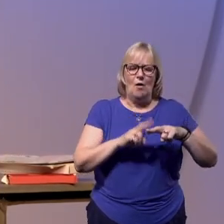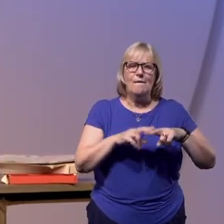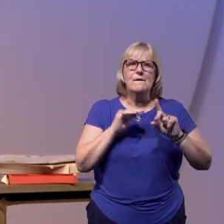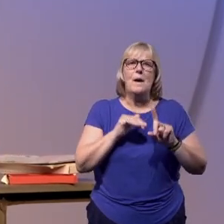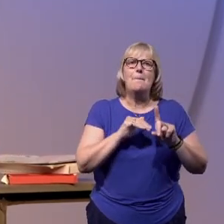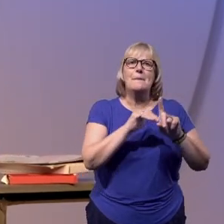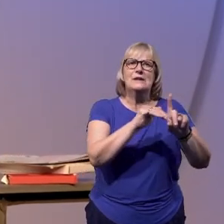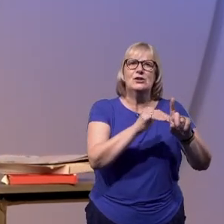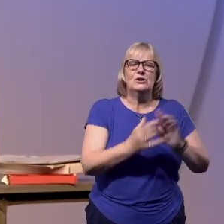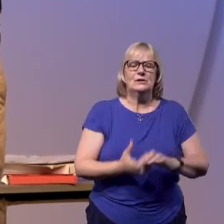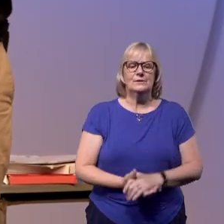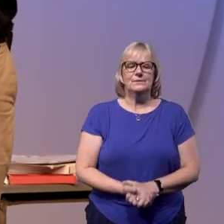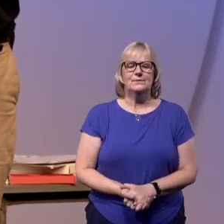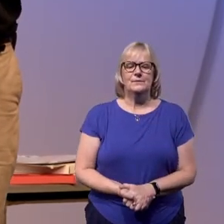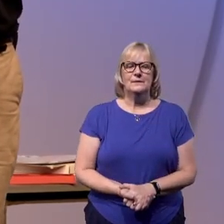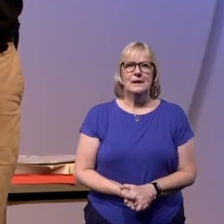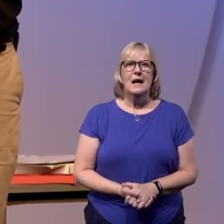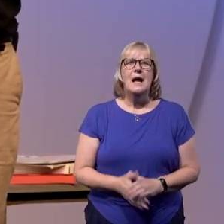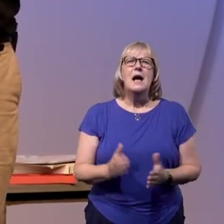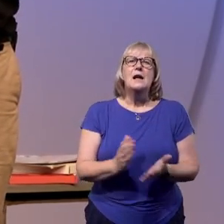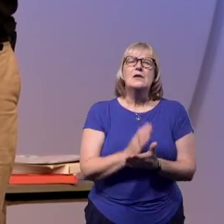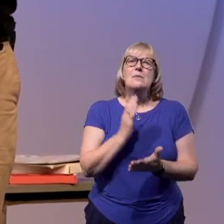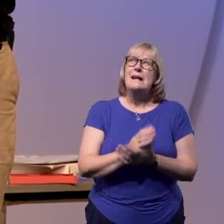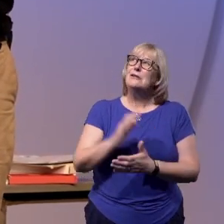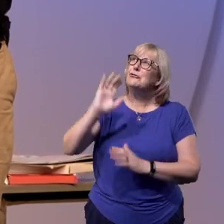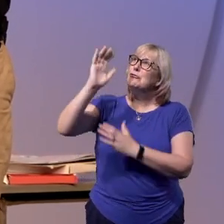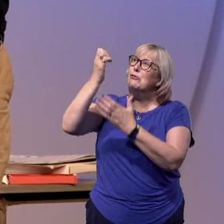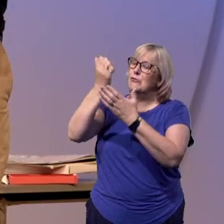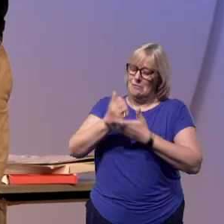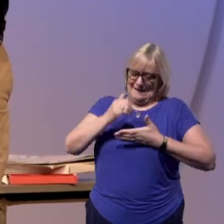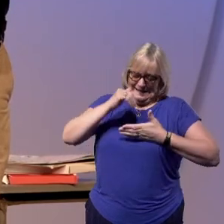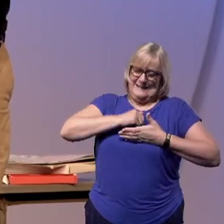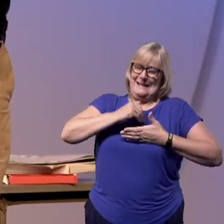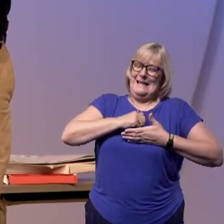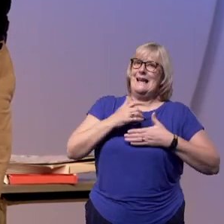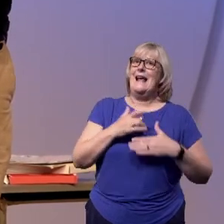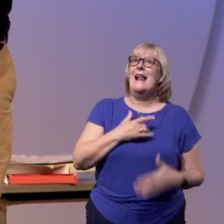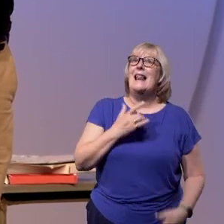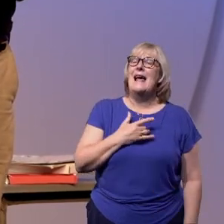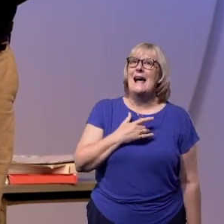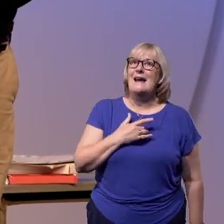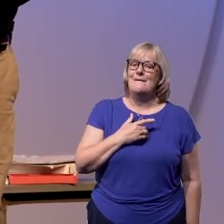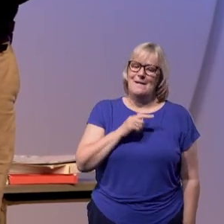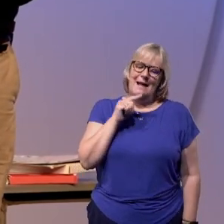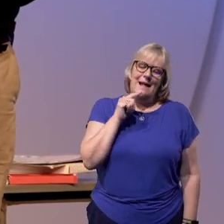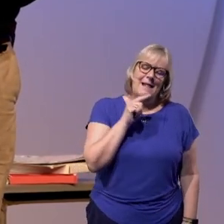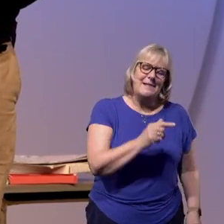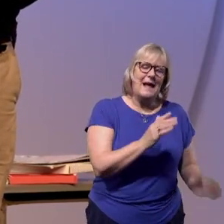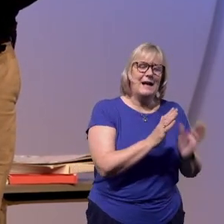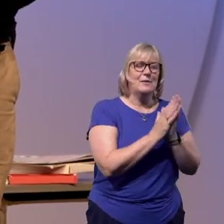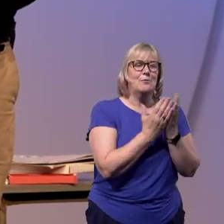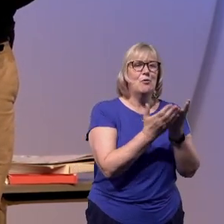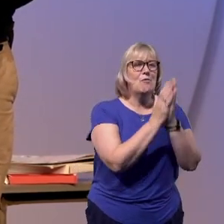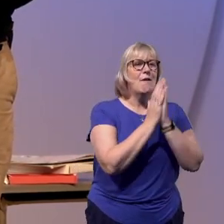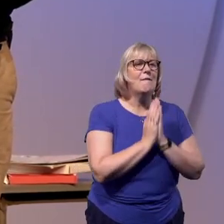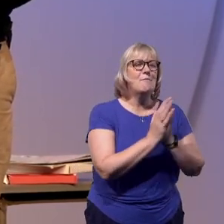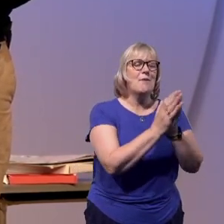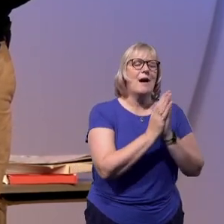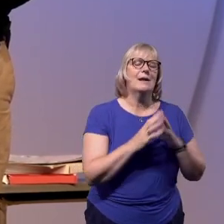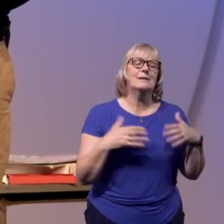the grace of God aflame in my heart, I find this prayer book has been absolutely wonderful. Let me read